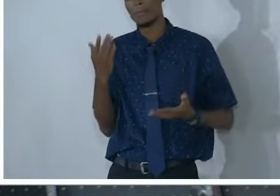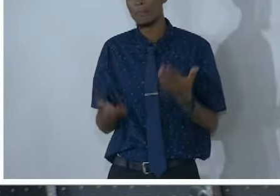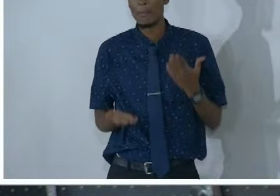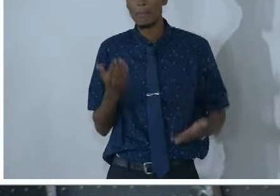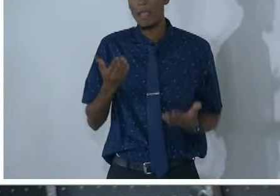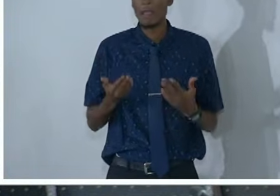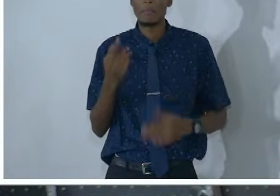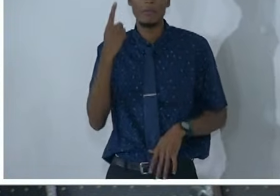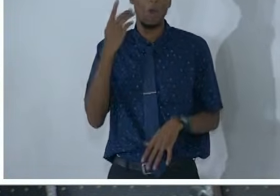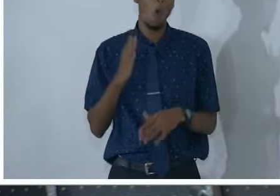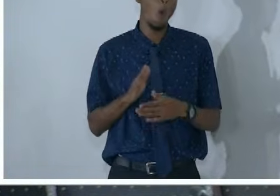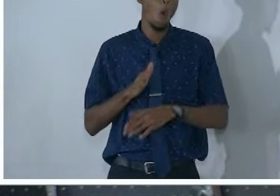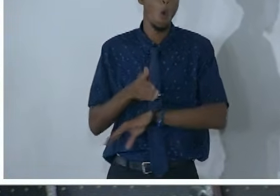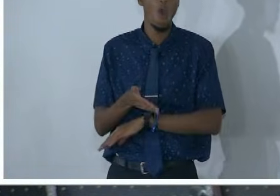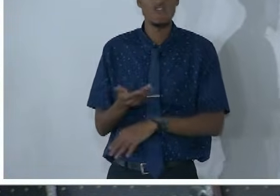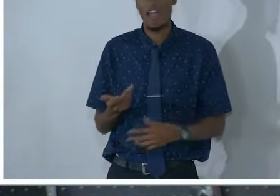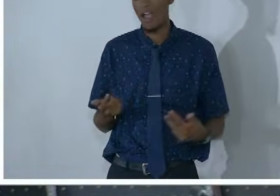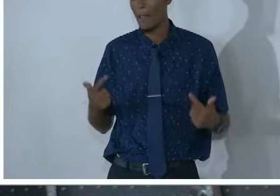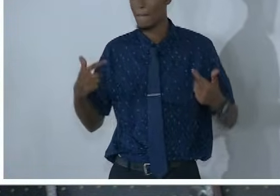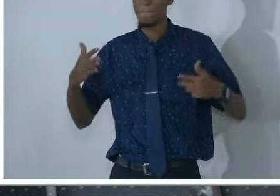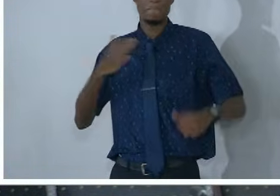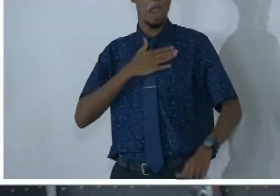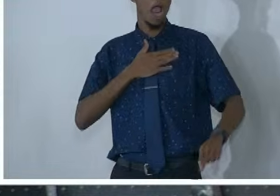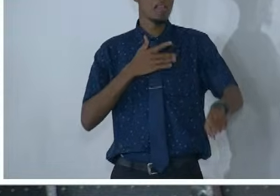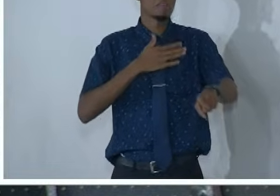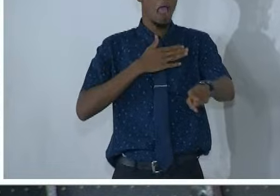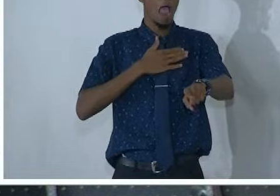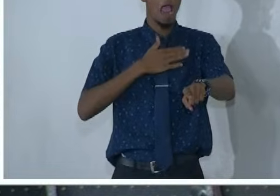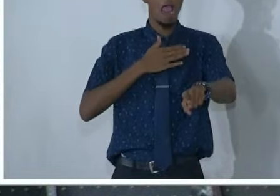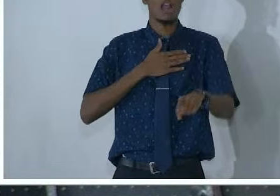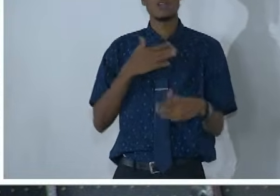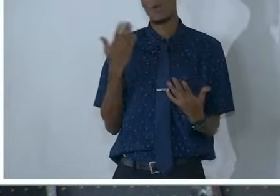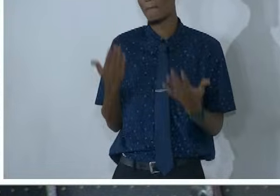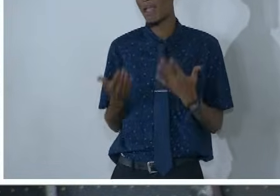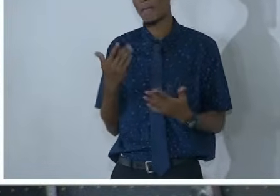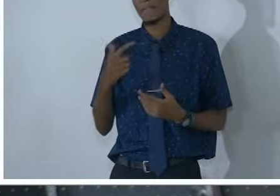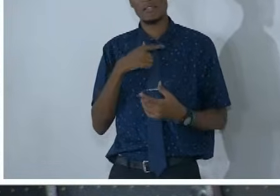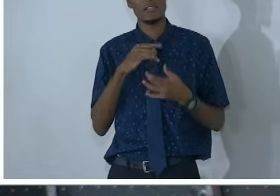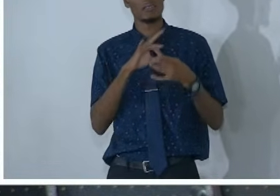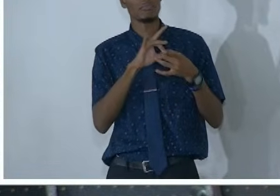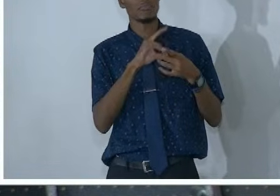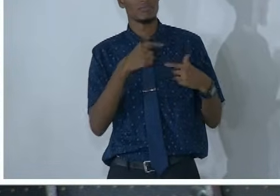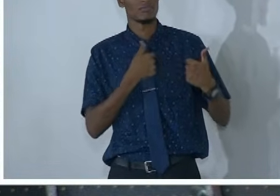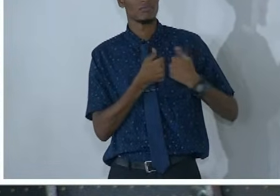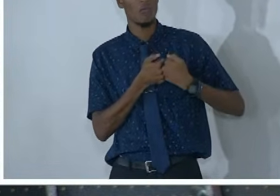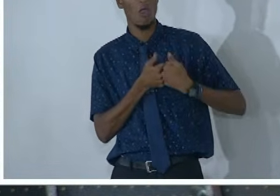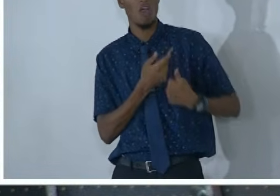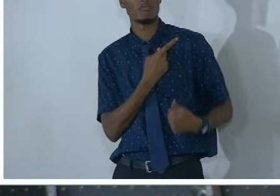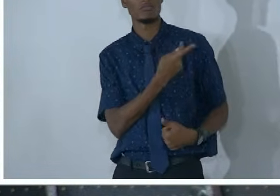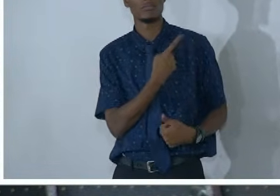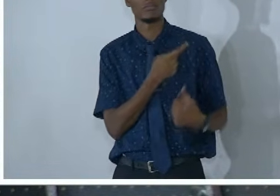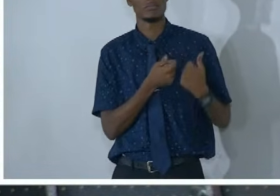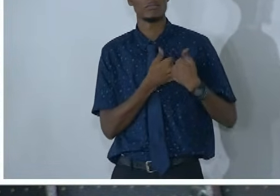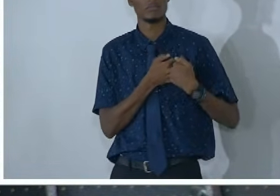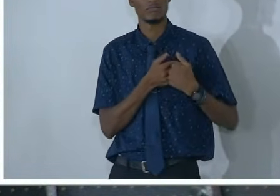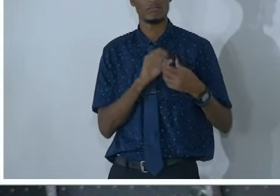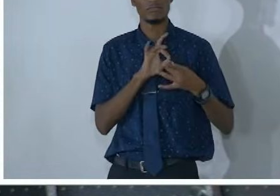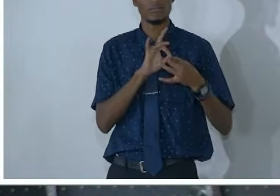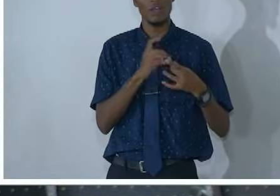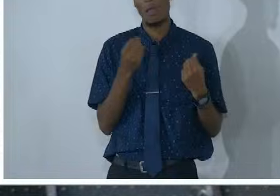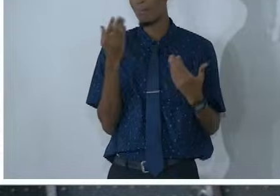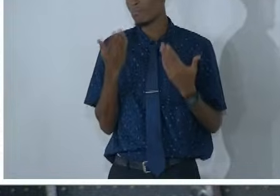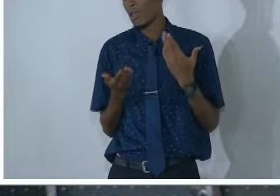over possession, intimate relationships, relationships